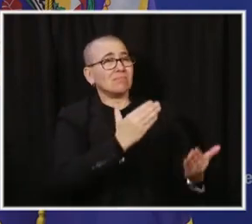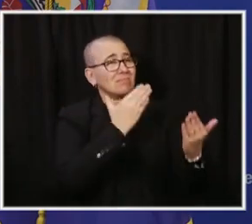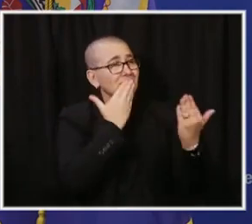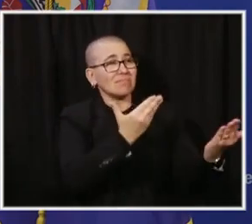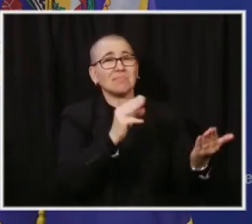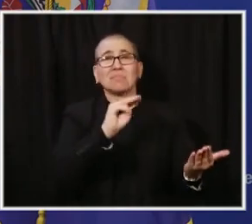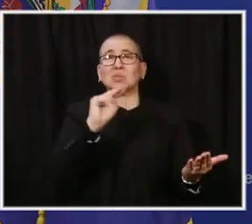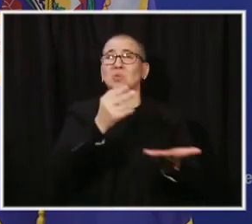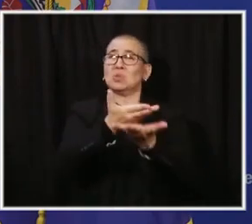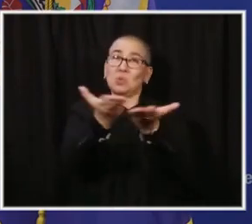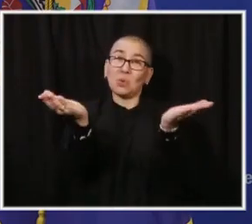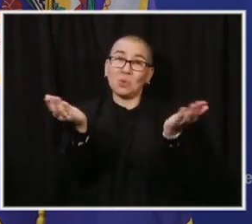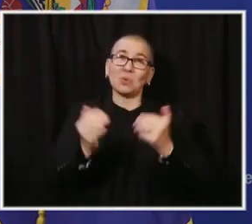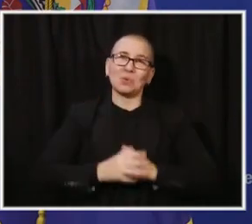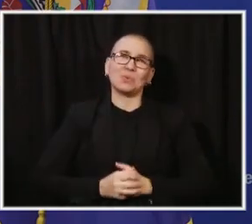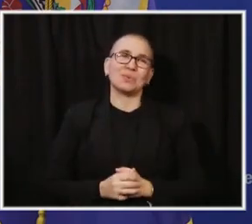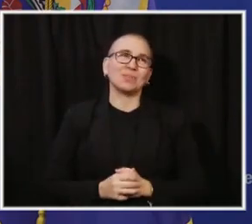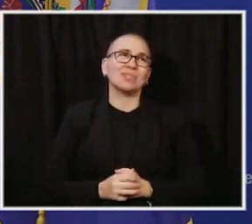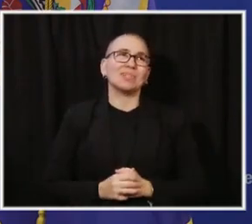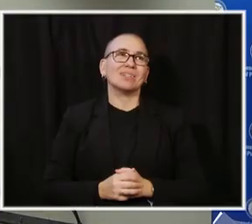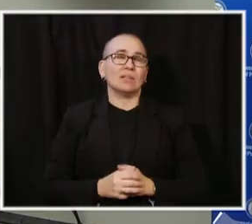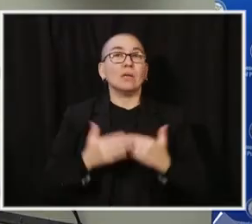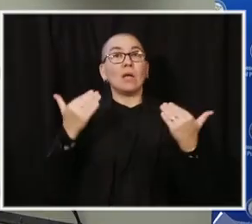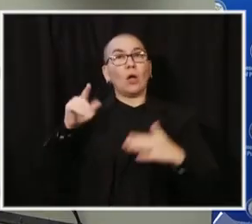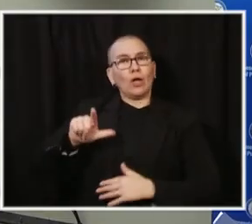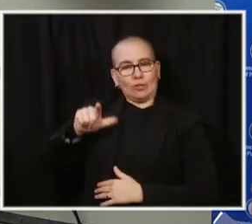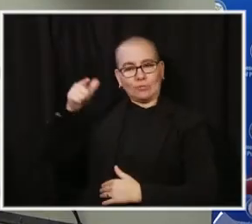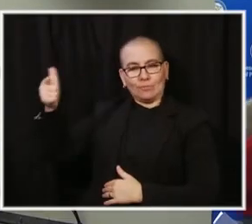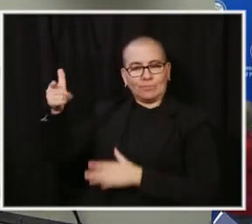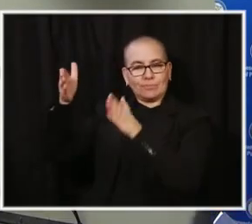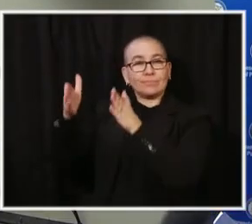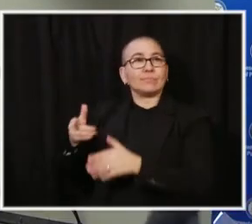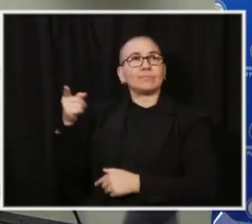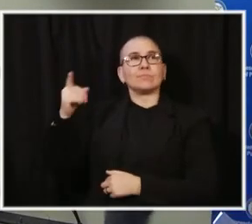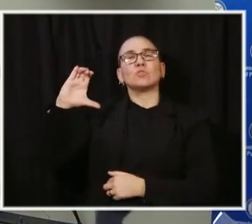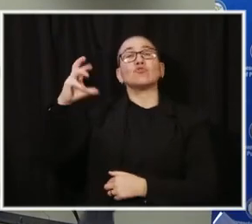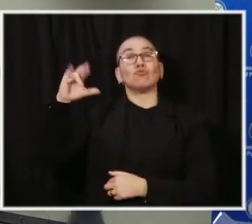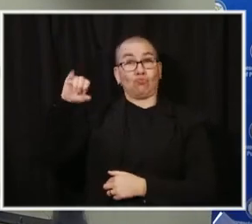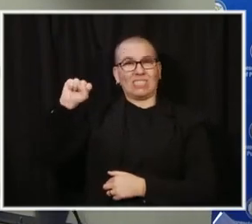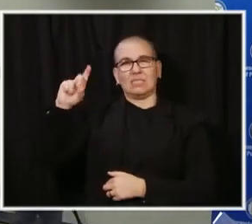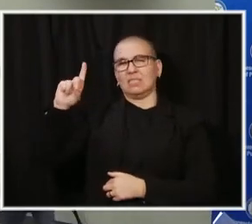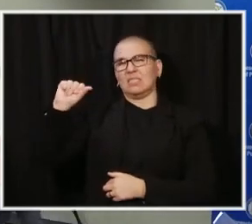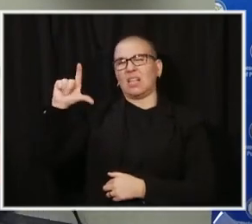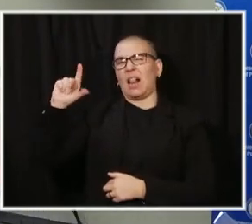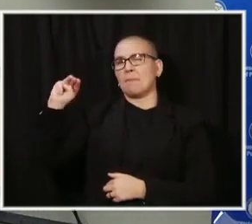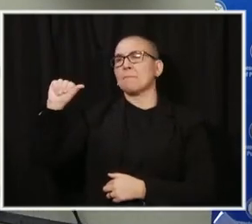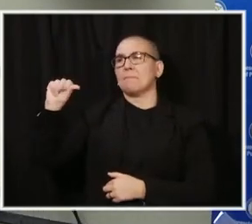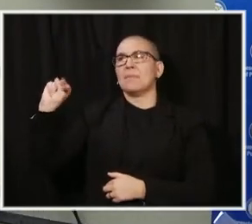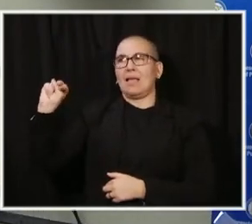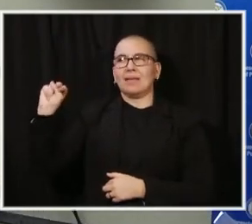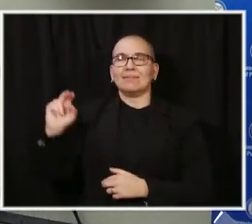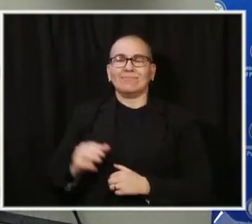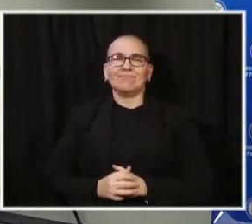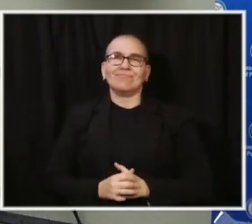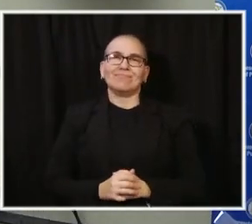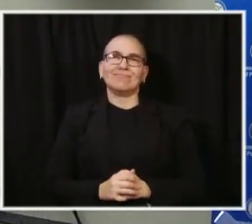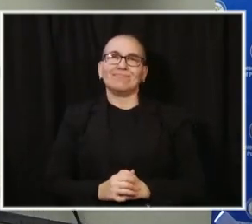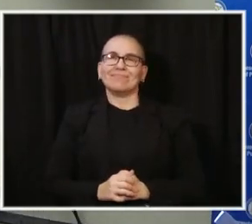I'll turn it over to Christine Dahlman, Springbrook. Give us the opportunity to say I have